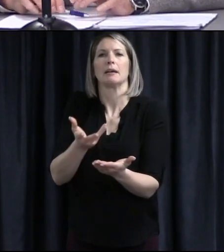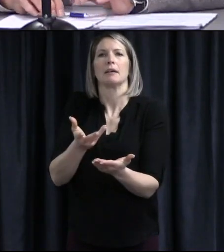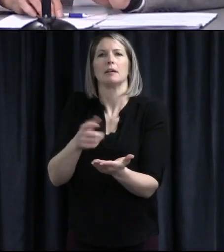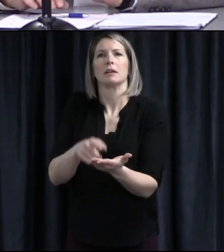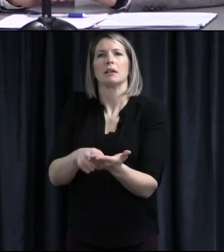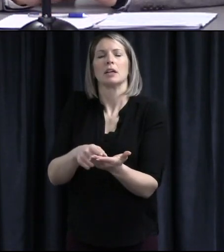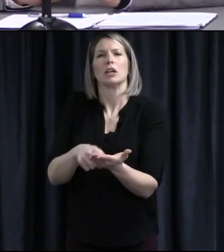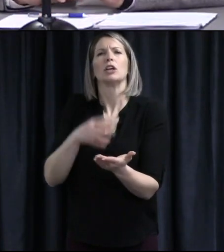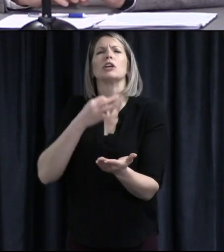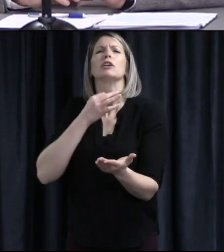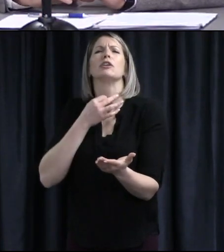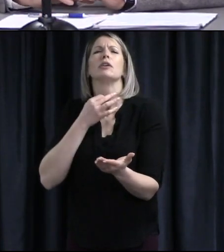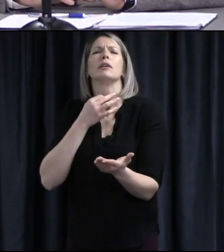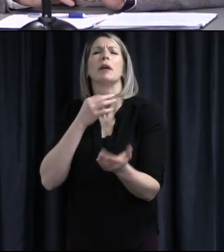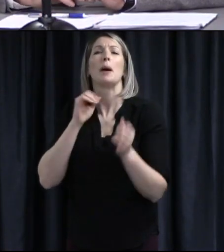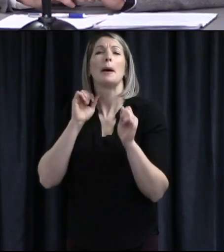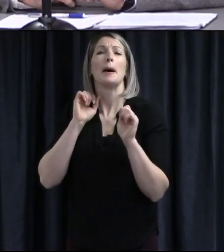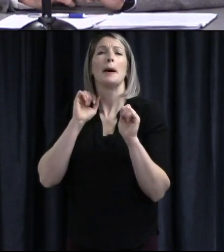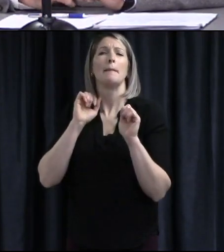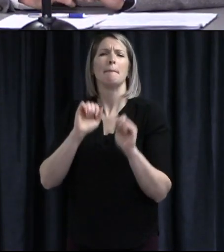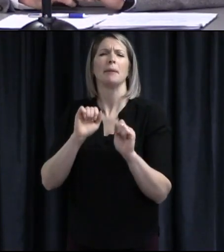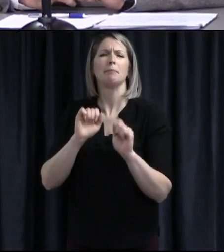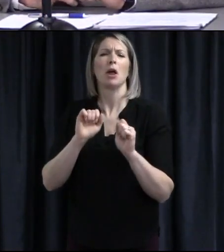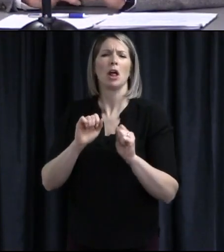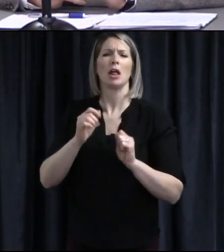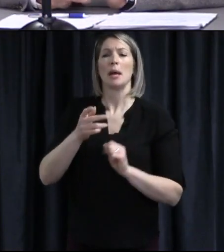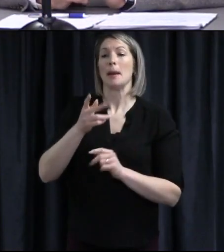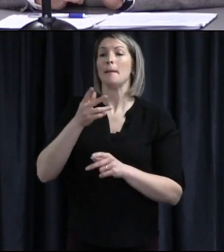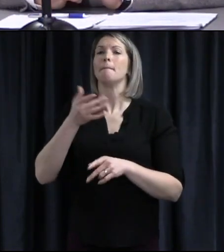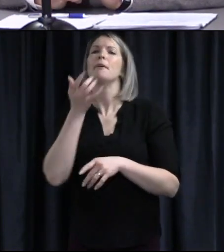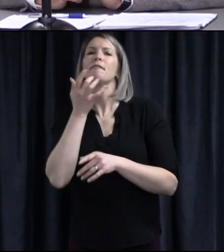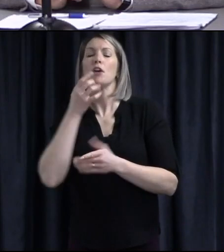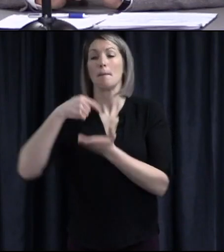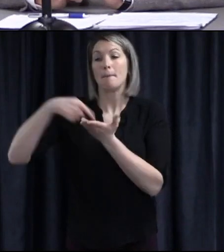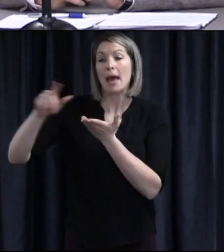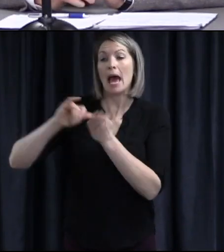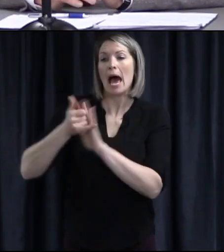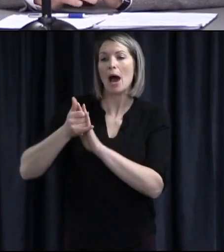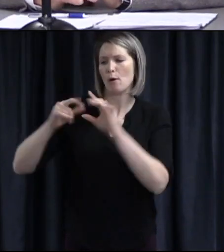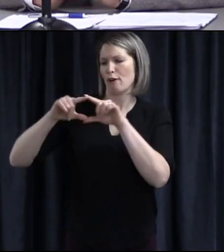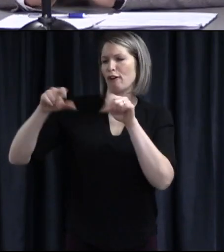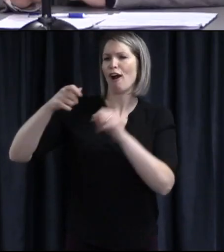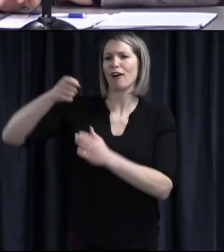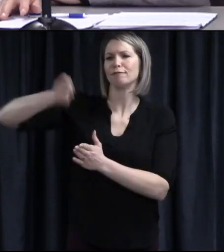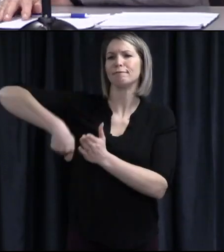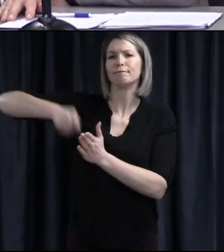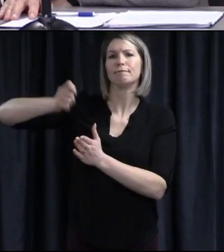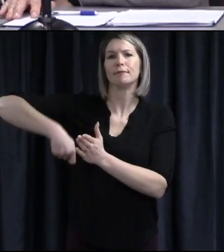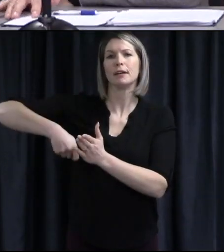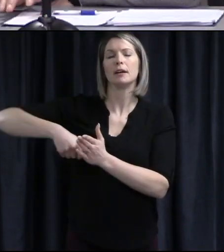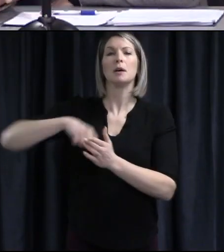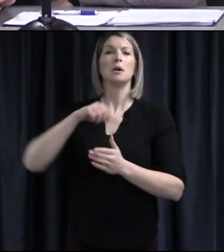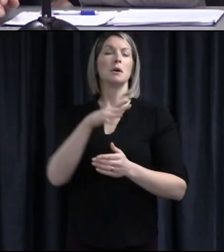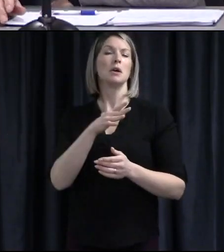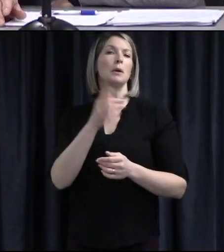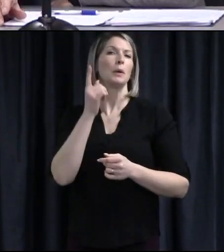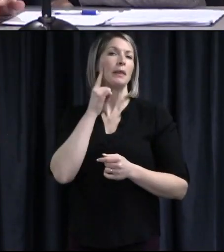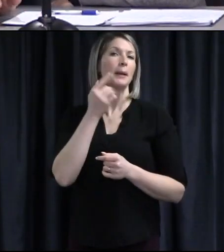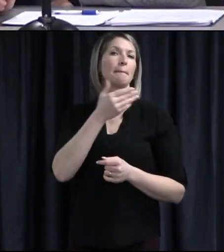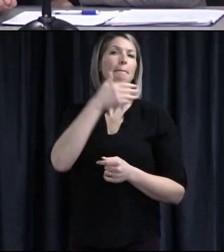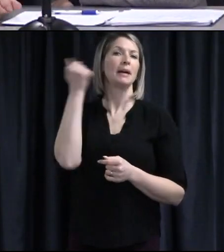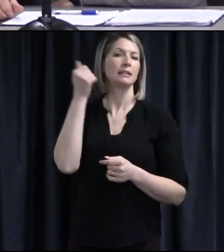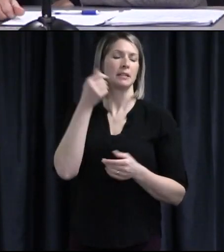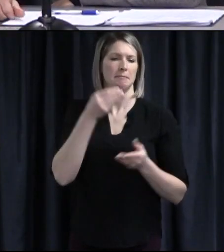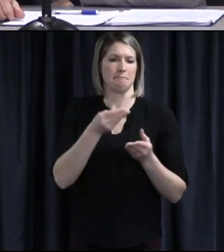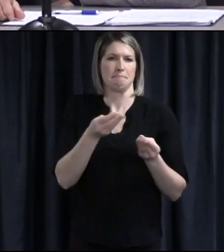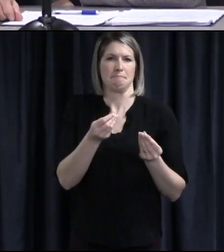evidence that this disease can be transmitted through money? Is it something people should be avoiding handling? Certainly, I think coin would be more